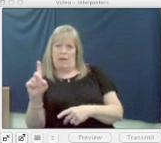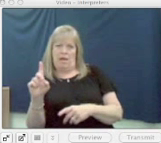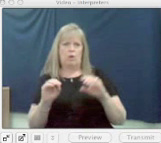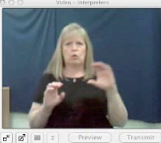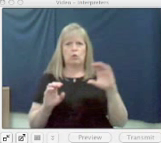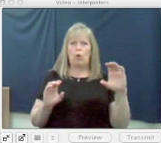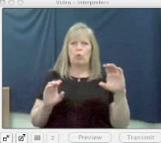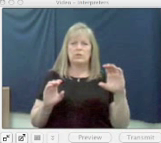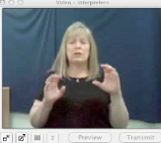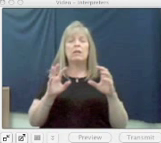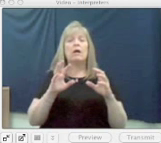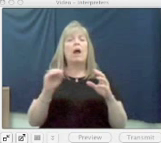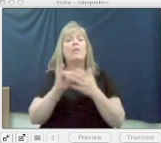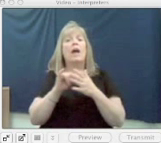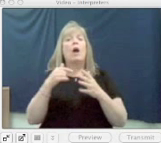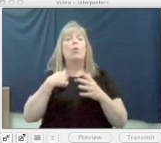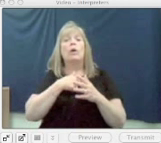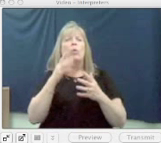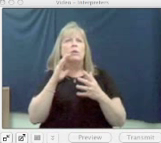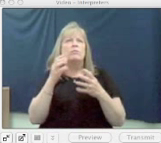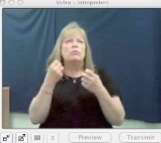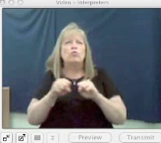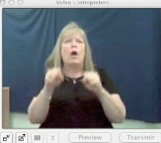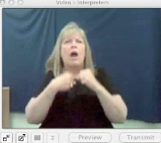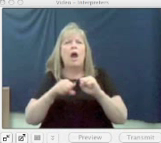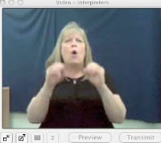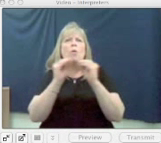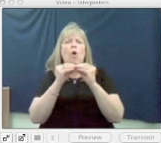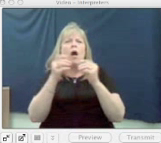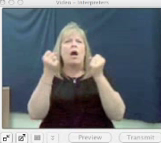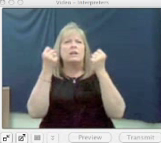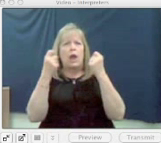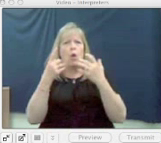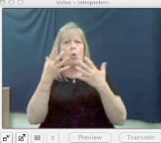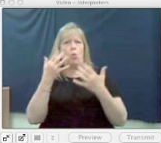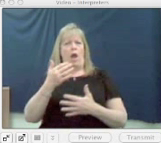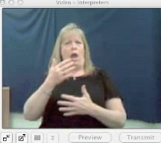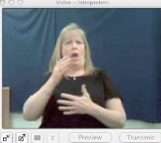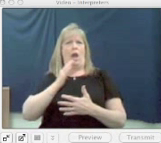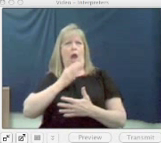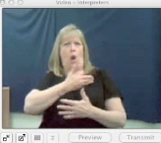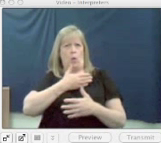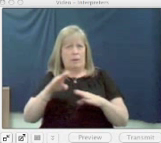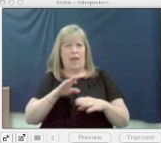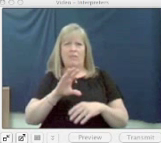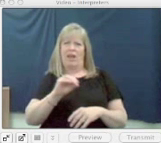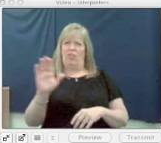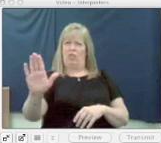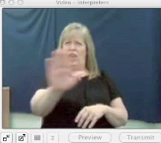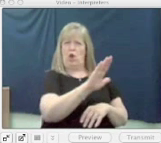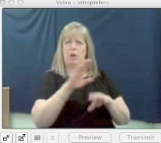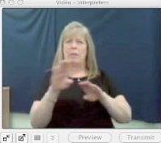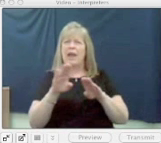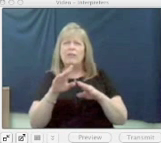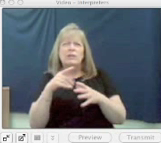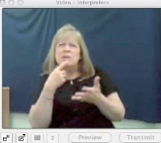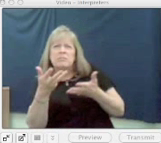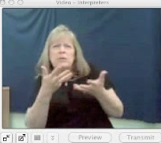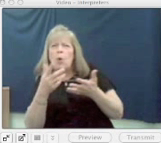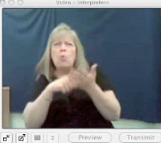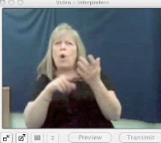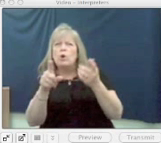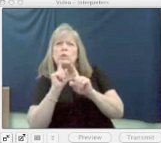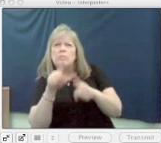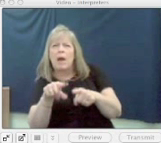And that we would seek to understand the reason behind ours and our colleagues' behavior by asking them, what are you responding to? If you see